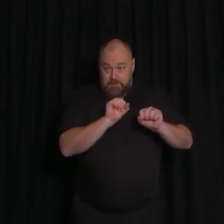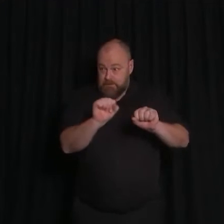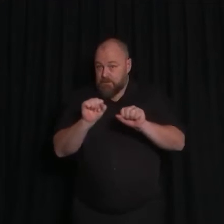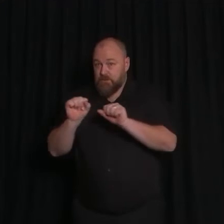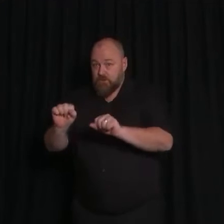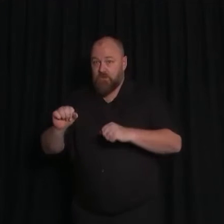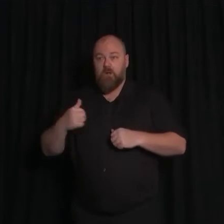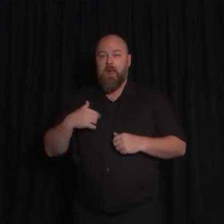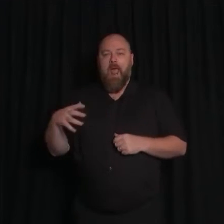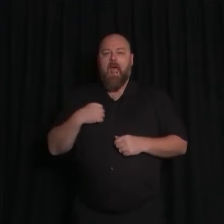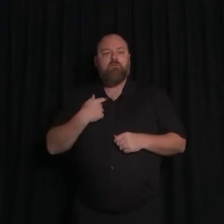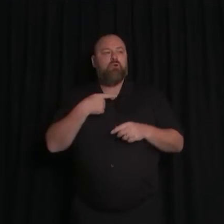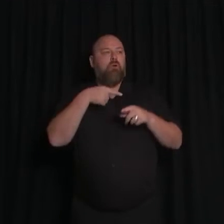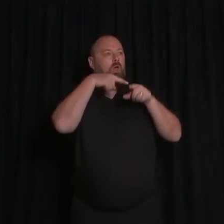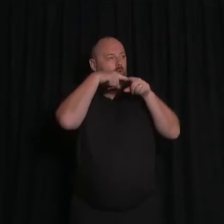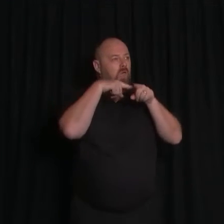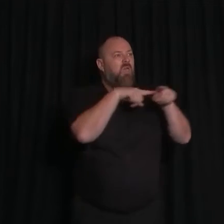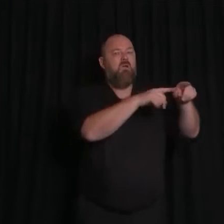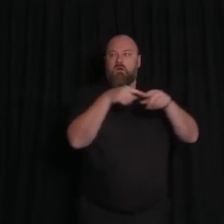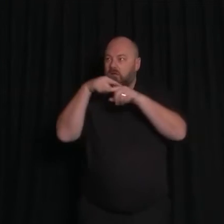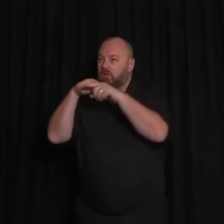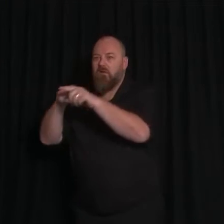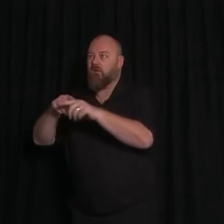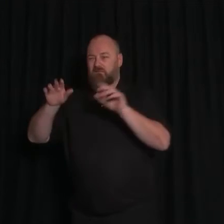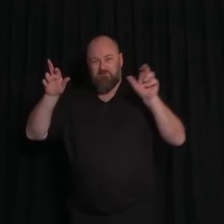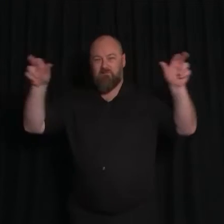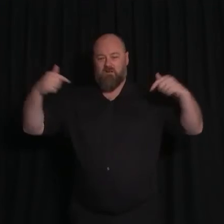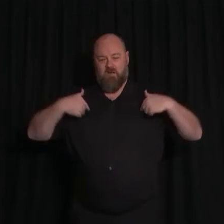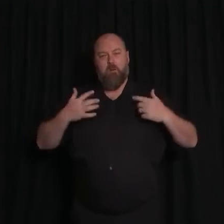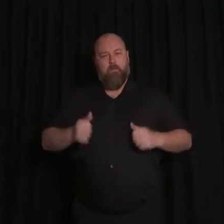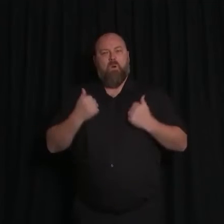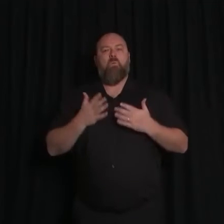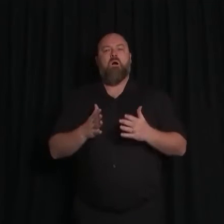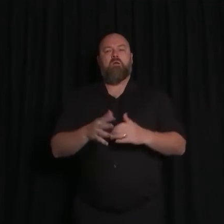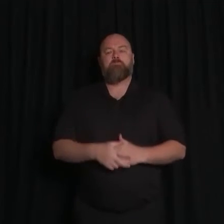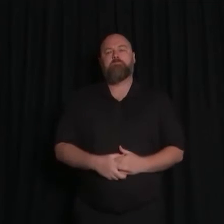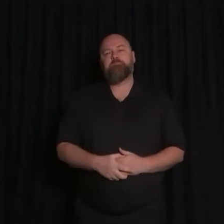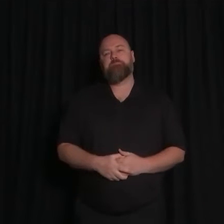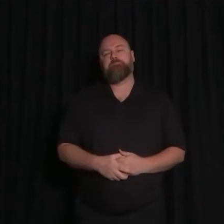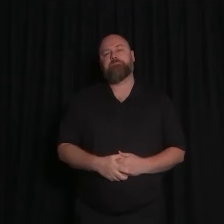be one way or the other. So, yeah.